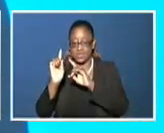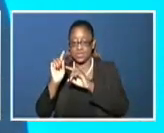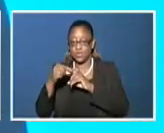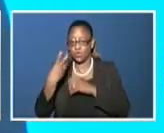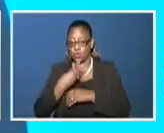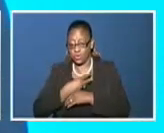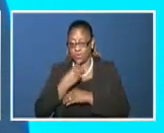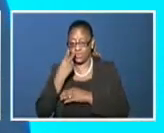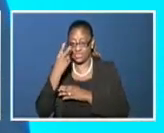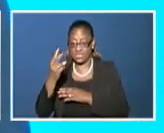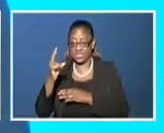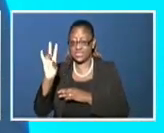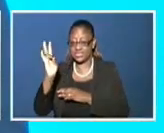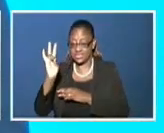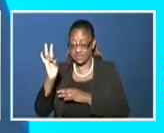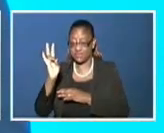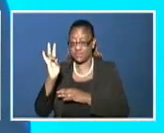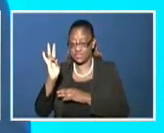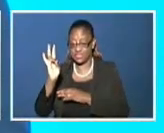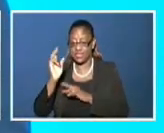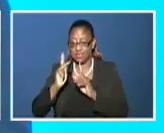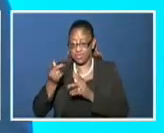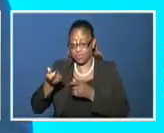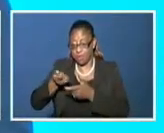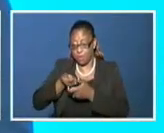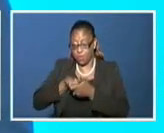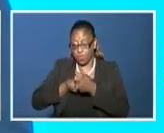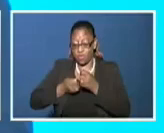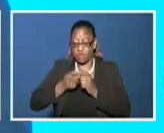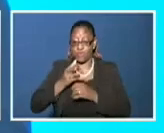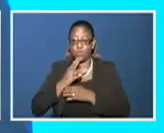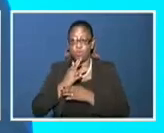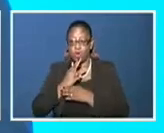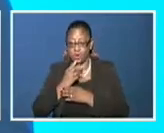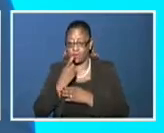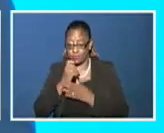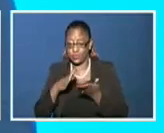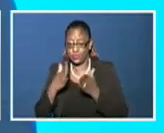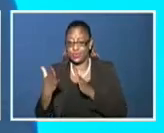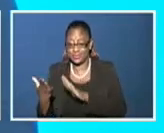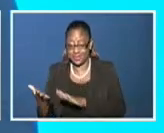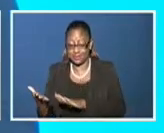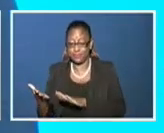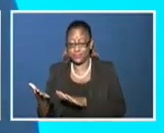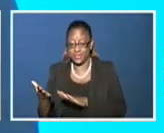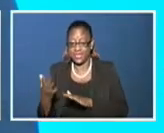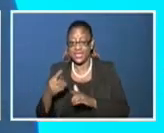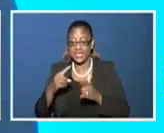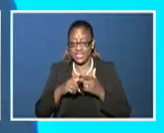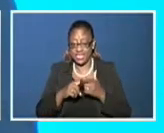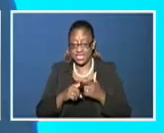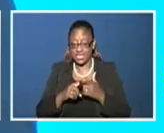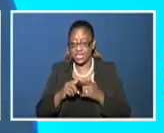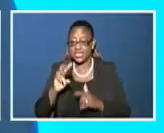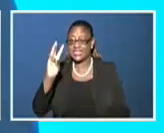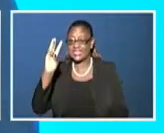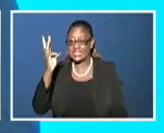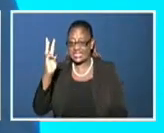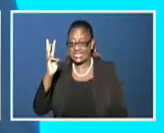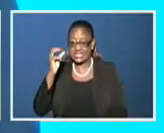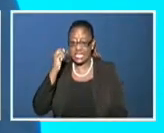able to see there were 17 persons that were pulled from the waters who are all deceased. In those numbers, there are